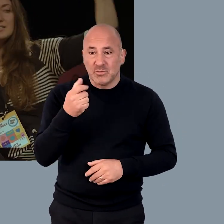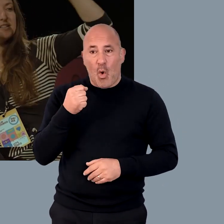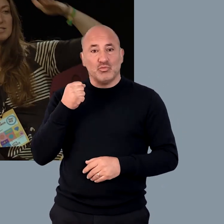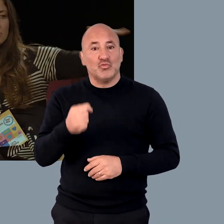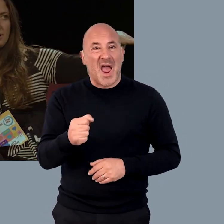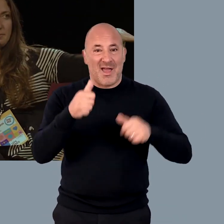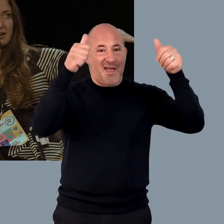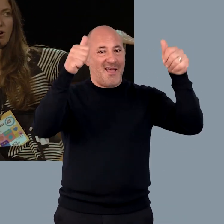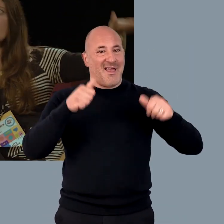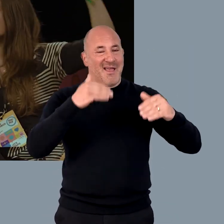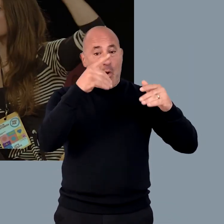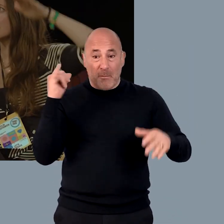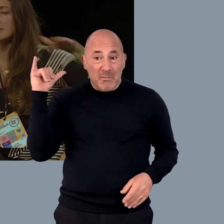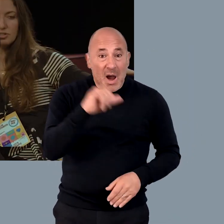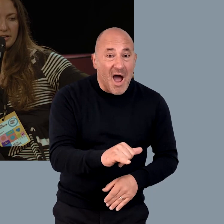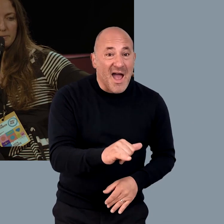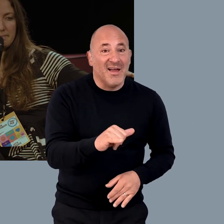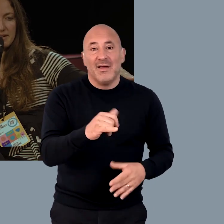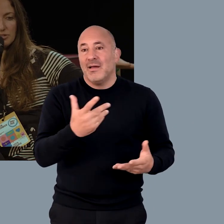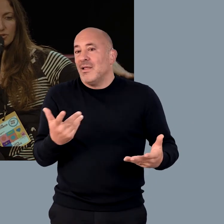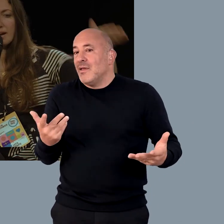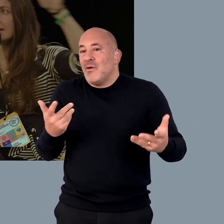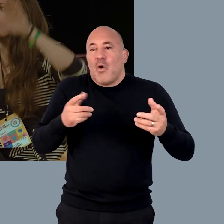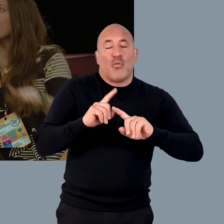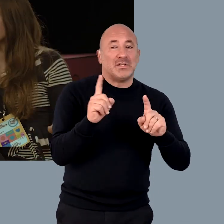bike? Then it's this. Did you get here by car? Then it's this. Did you get here by